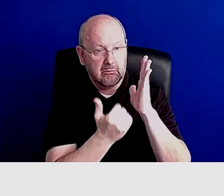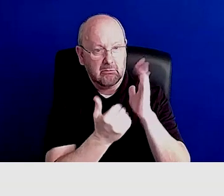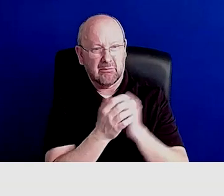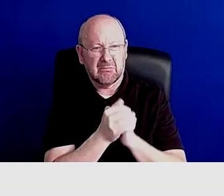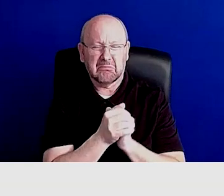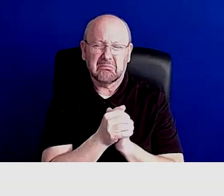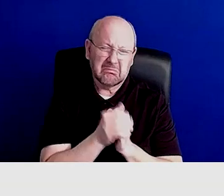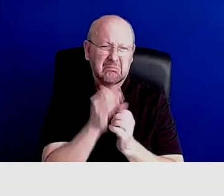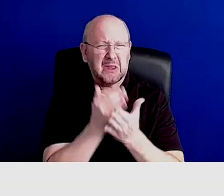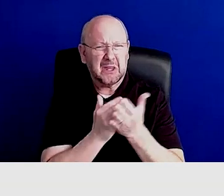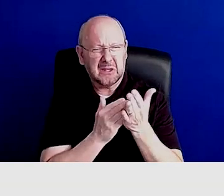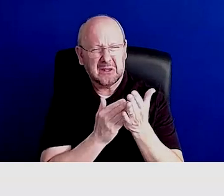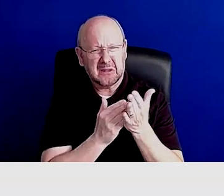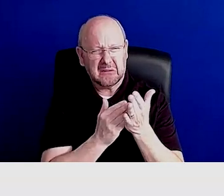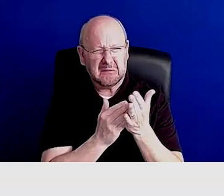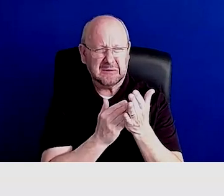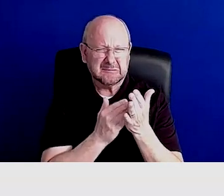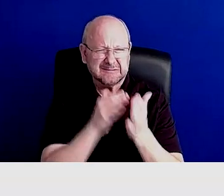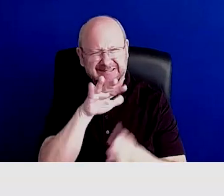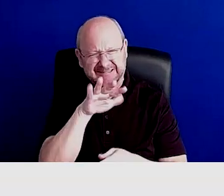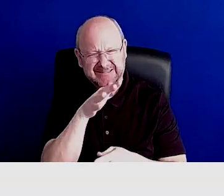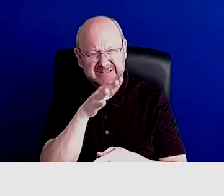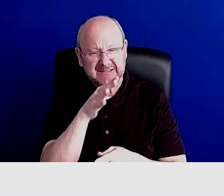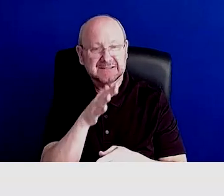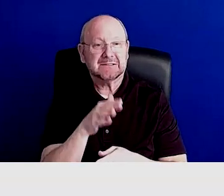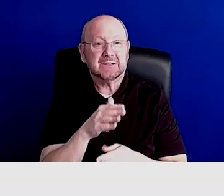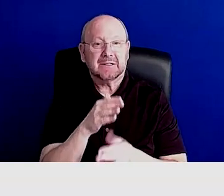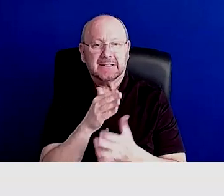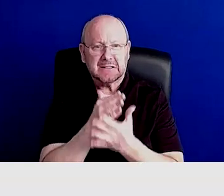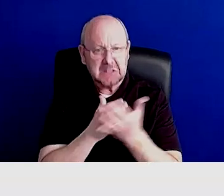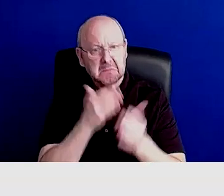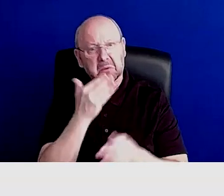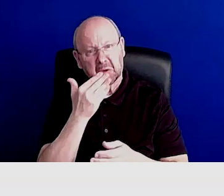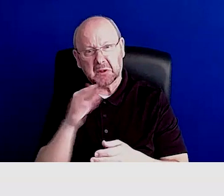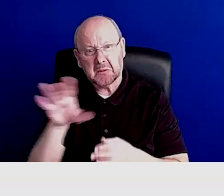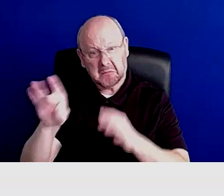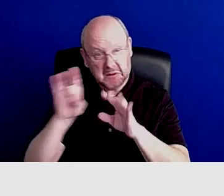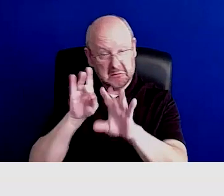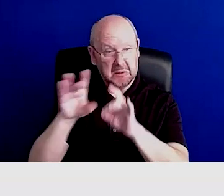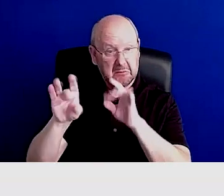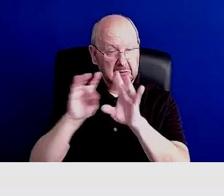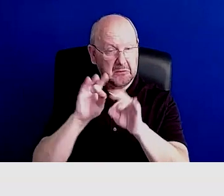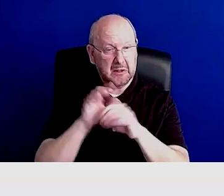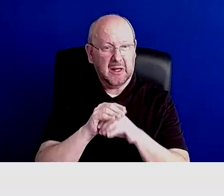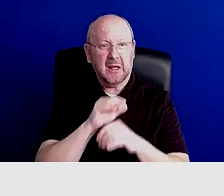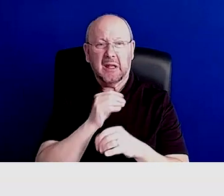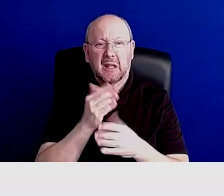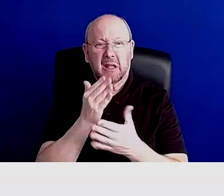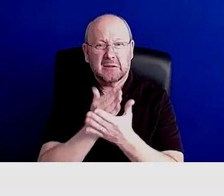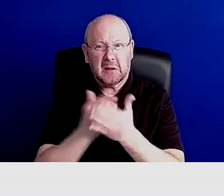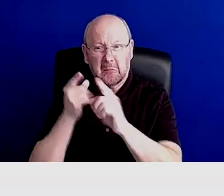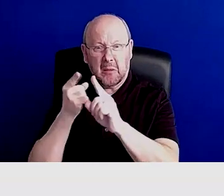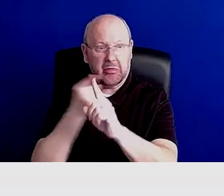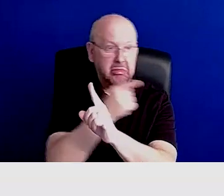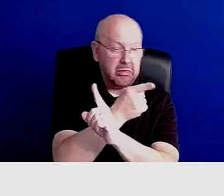Not all of the questions are great. I mean, I have to look at these and pick out the ones that I want. Not all of them are right on topic. Some of them are like for topics